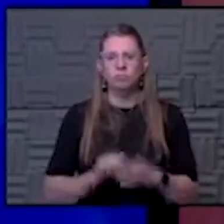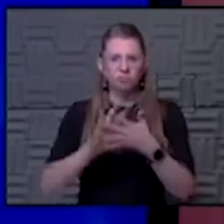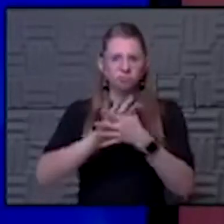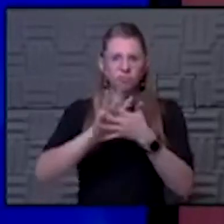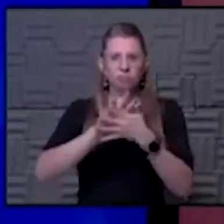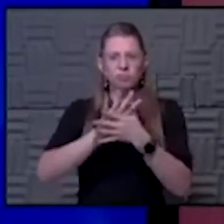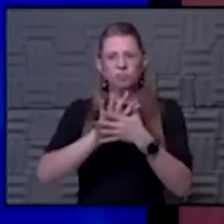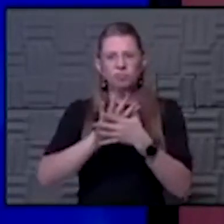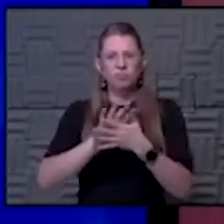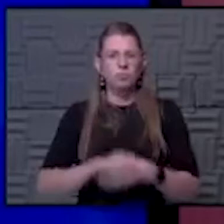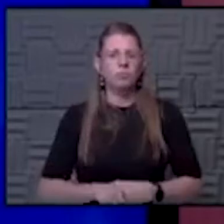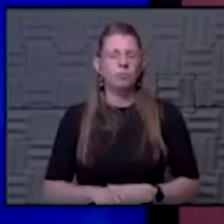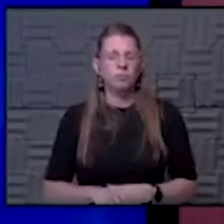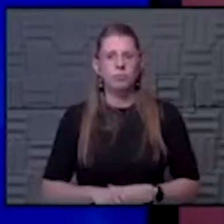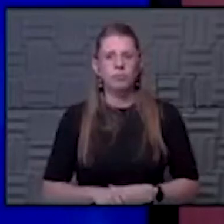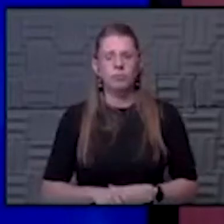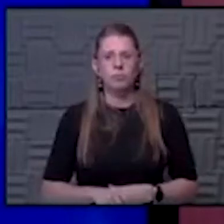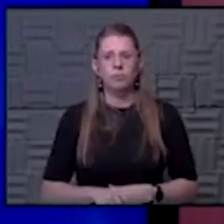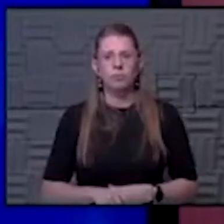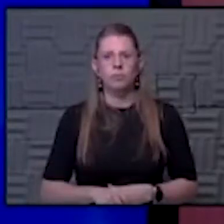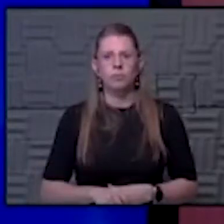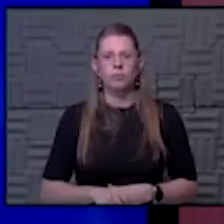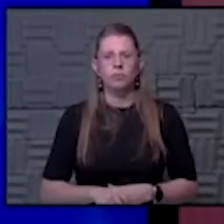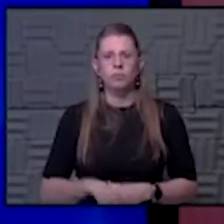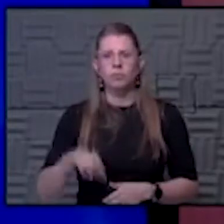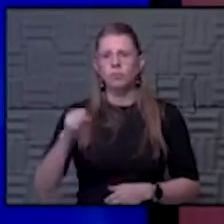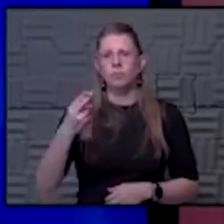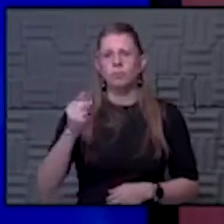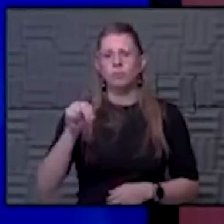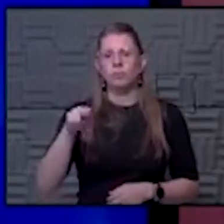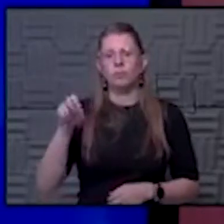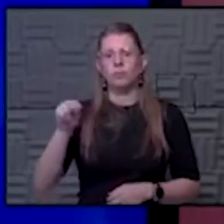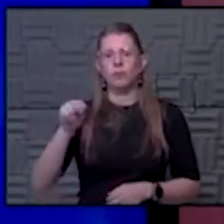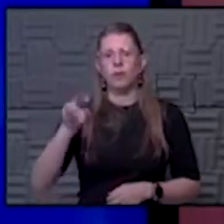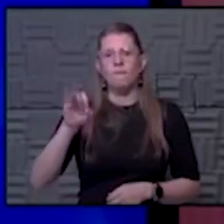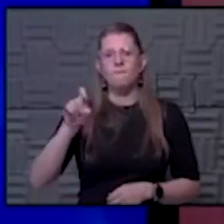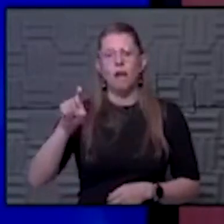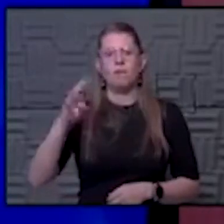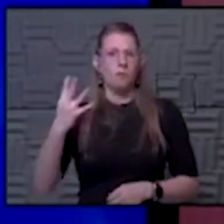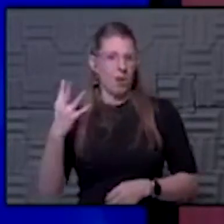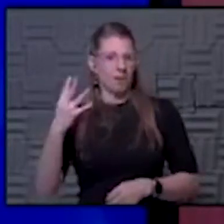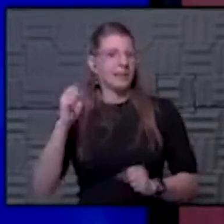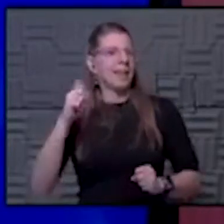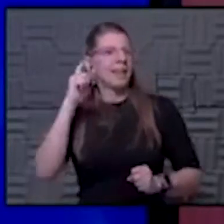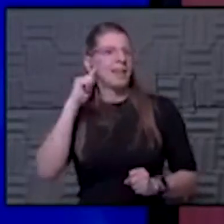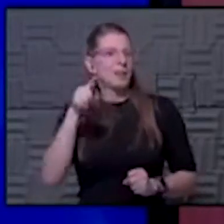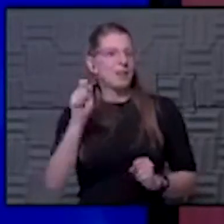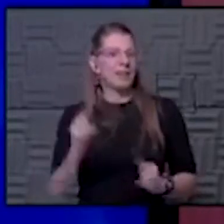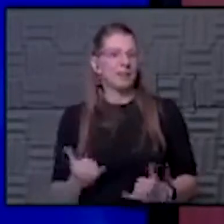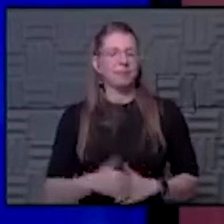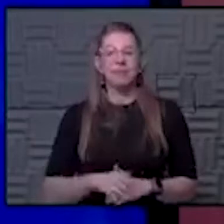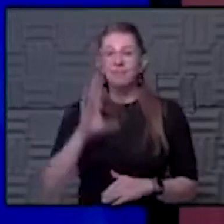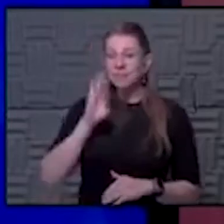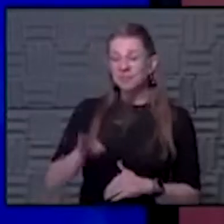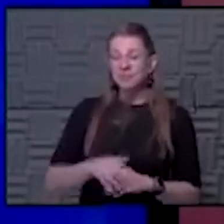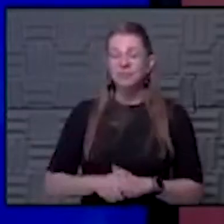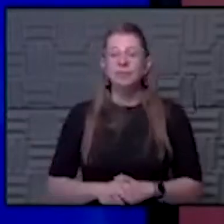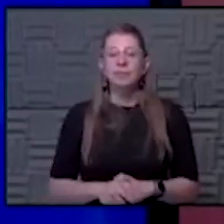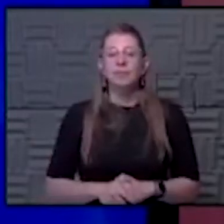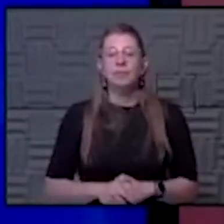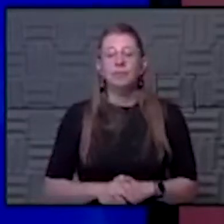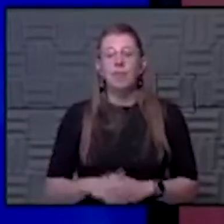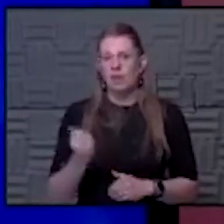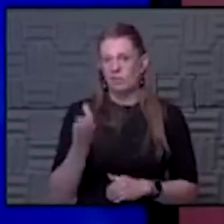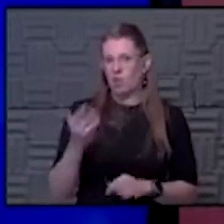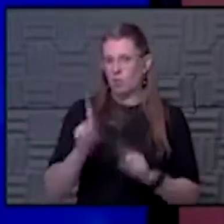Okay, you're cutting out. Oh, it's Shannon O'Brien with Fox 4. Can you hear me? Yes, we can. Hi, Shannon. Mm-hmm. Hi. I've got a